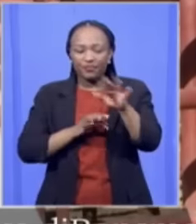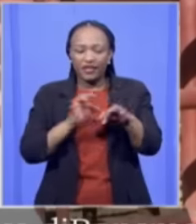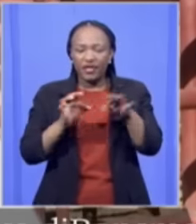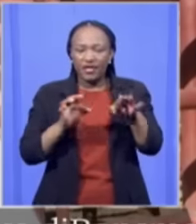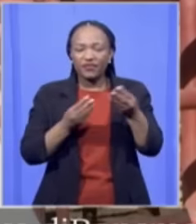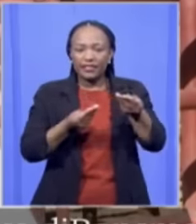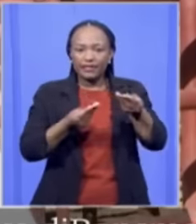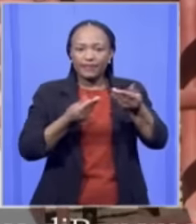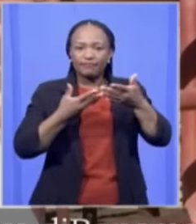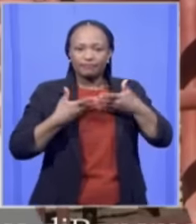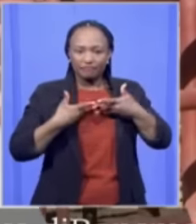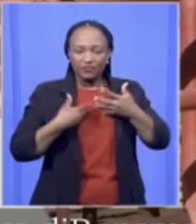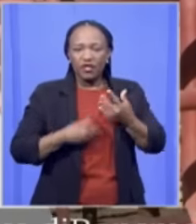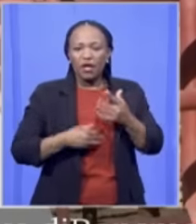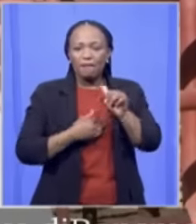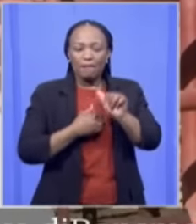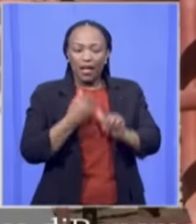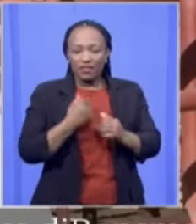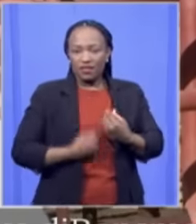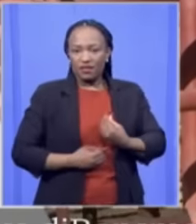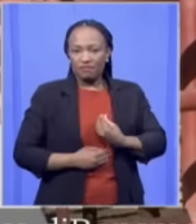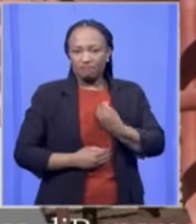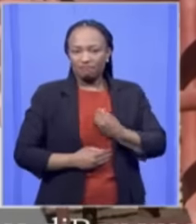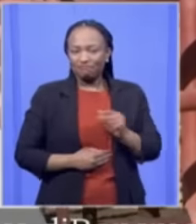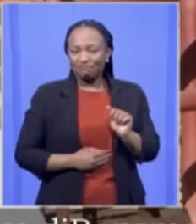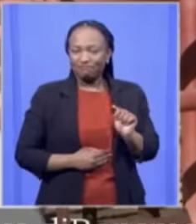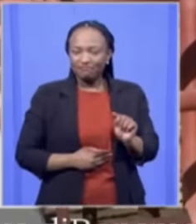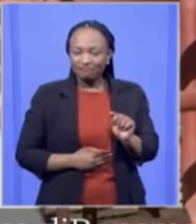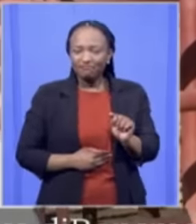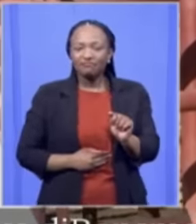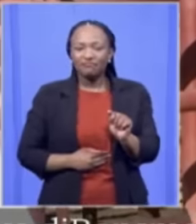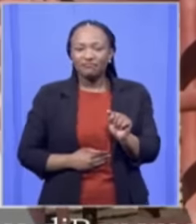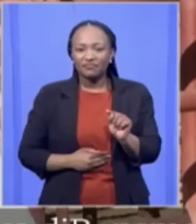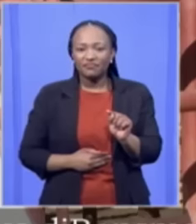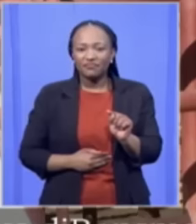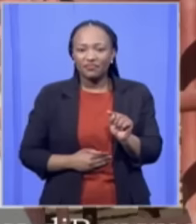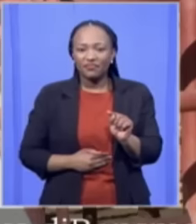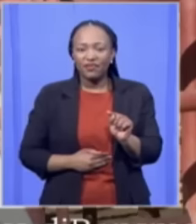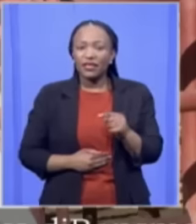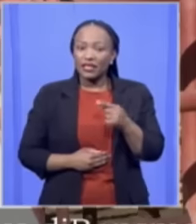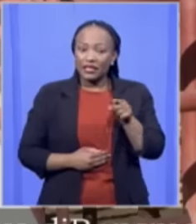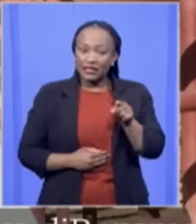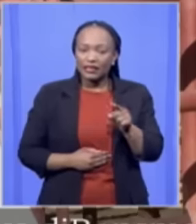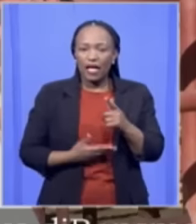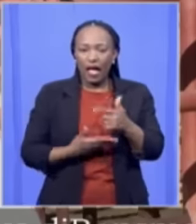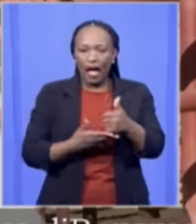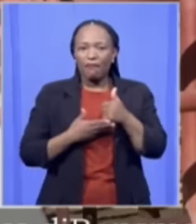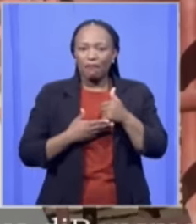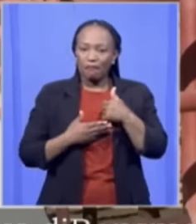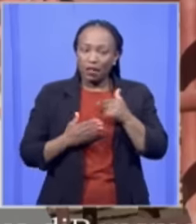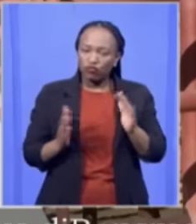Anken mo kgweding ya bašwa. Sewa se le gore se nrotloetsa thata mo